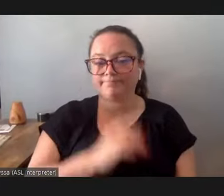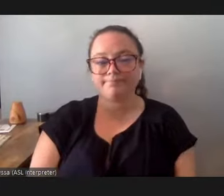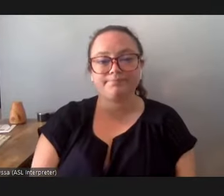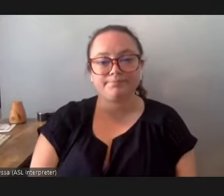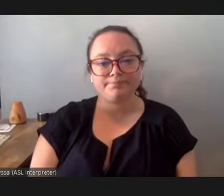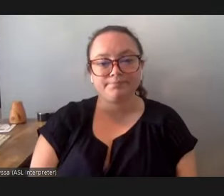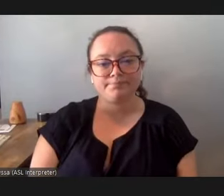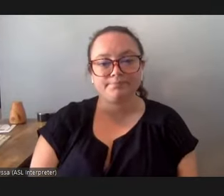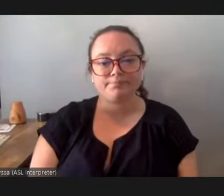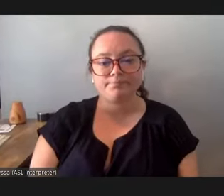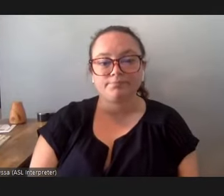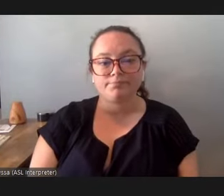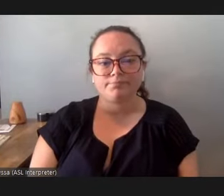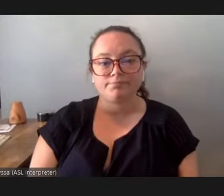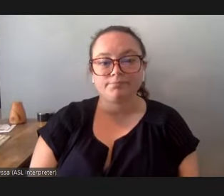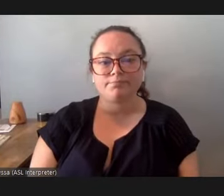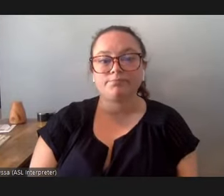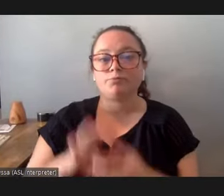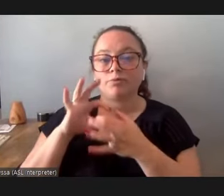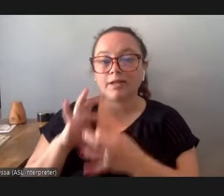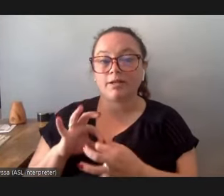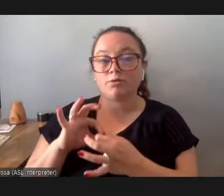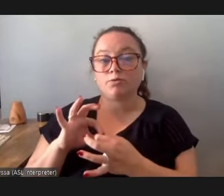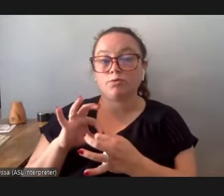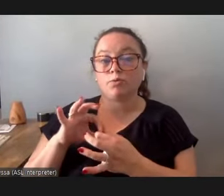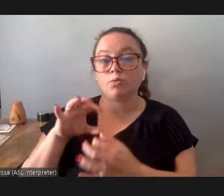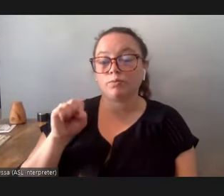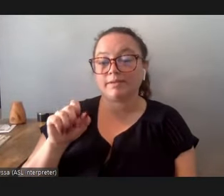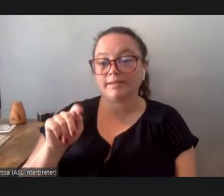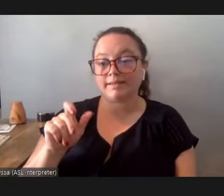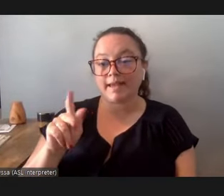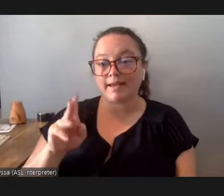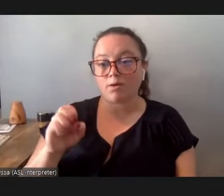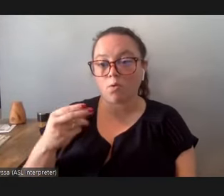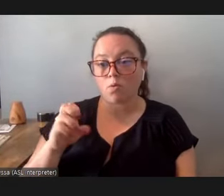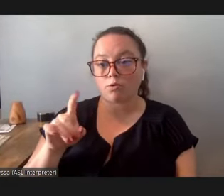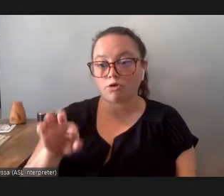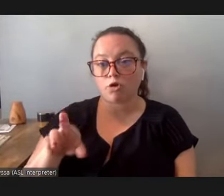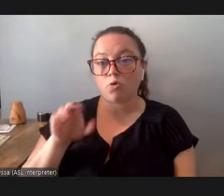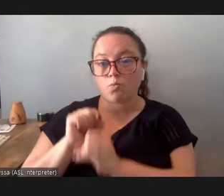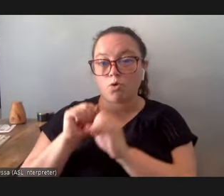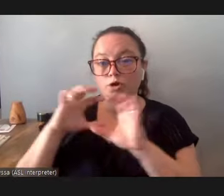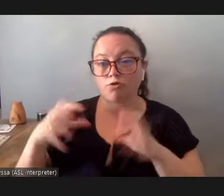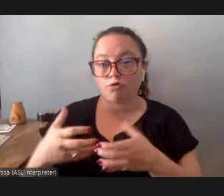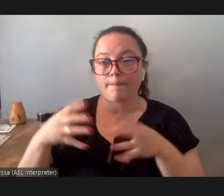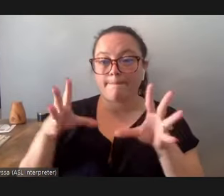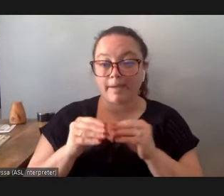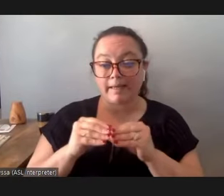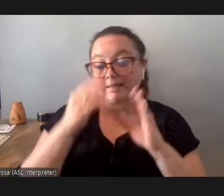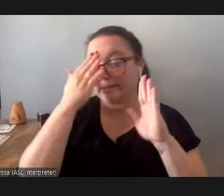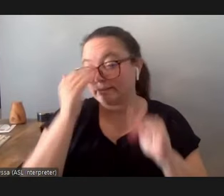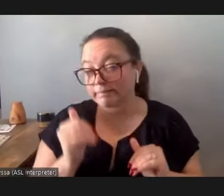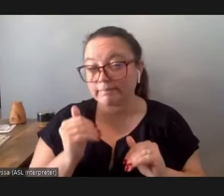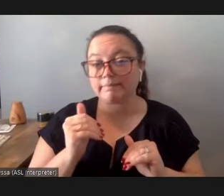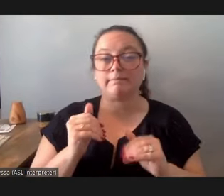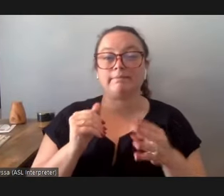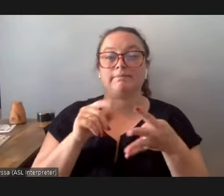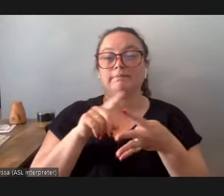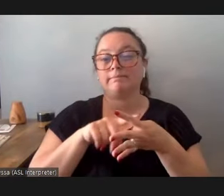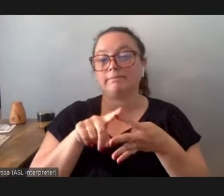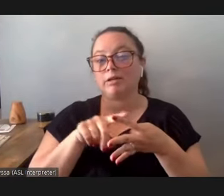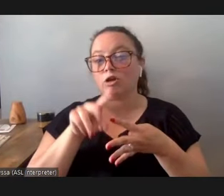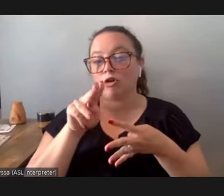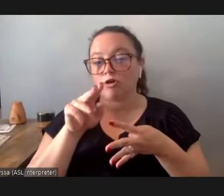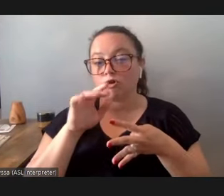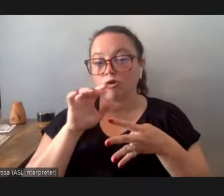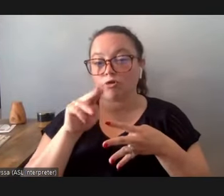of our stakeholder working group meetings, we expect the first one in early November, the second one in late November, and then we expect a third one